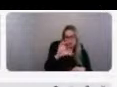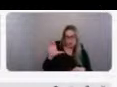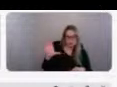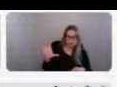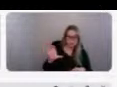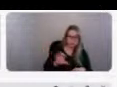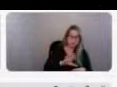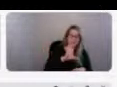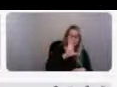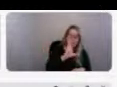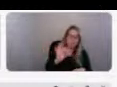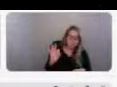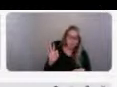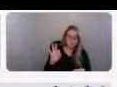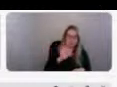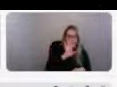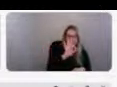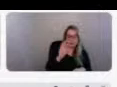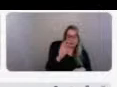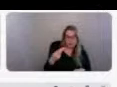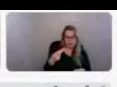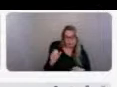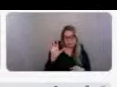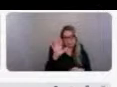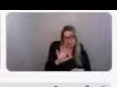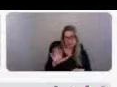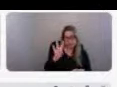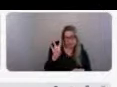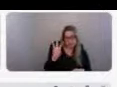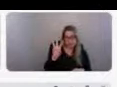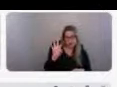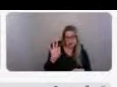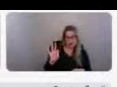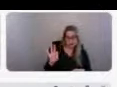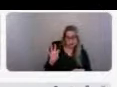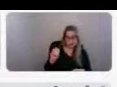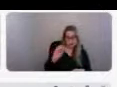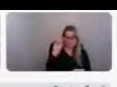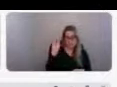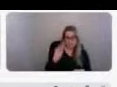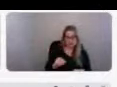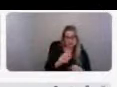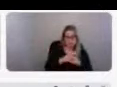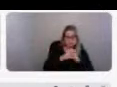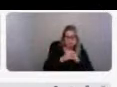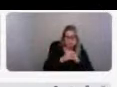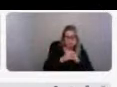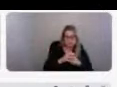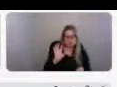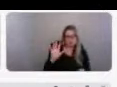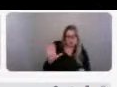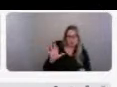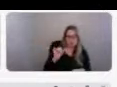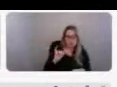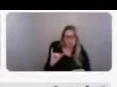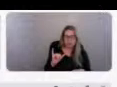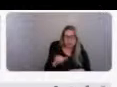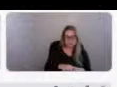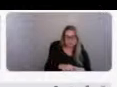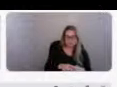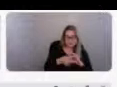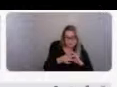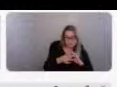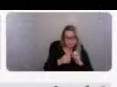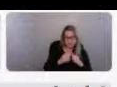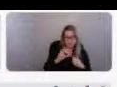fountain hills are where i do about 90 of my dining shopping and i worship there as well uh the regard regarding the current